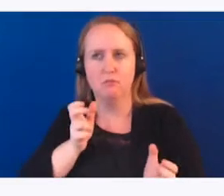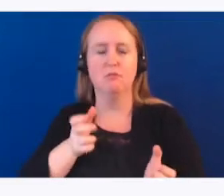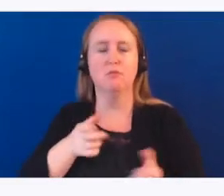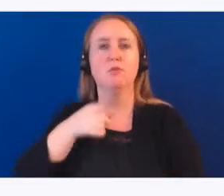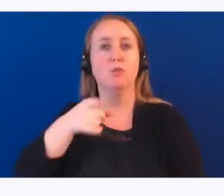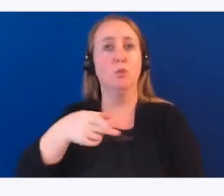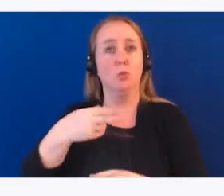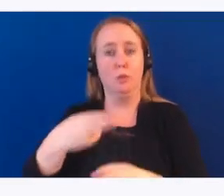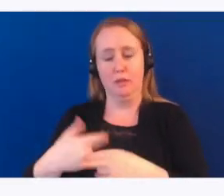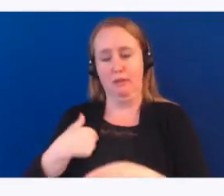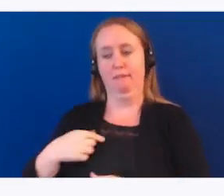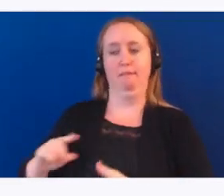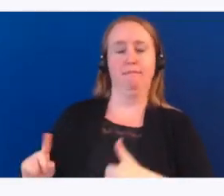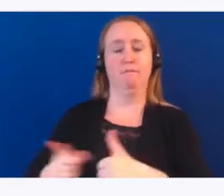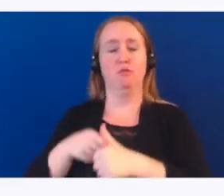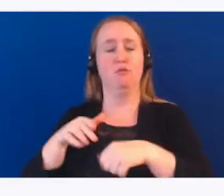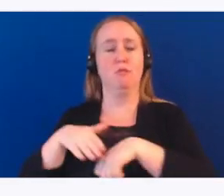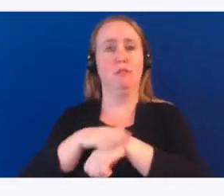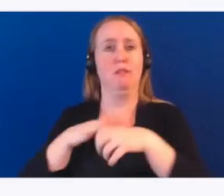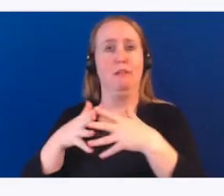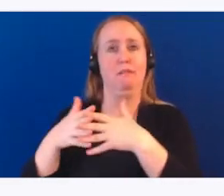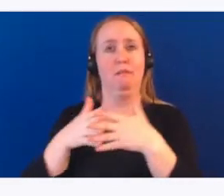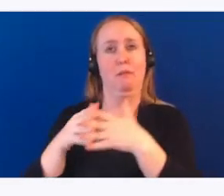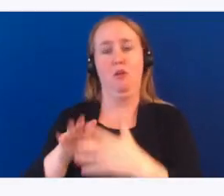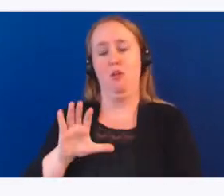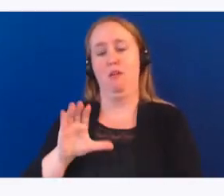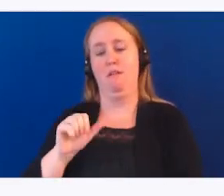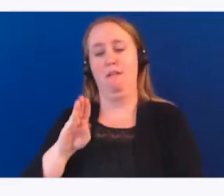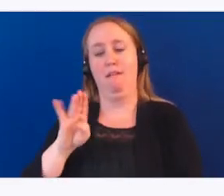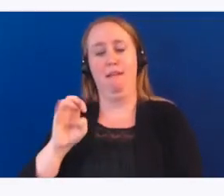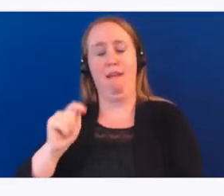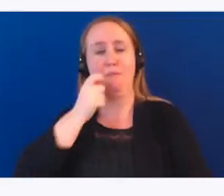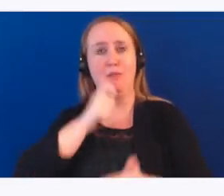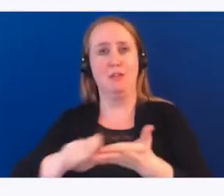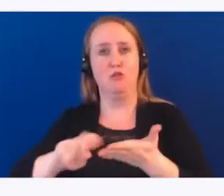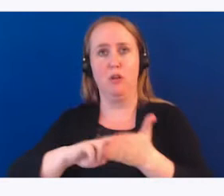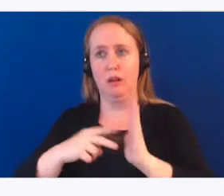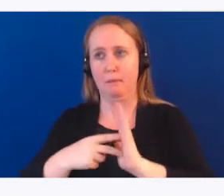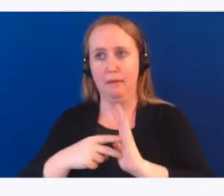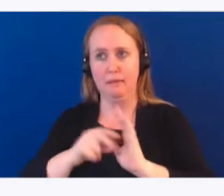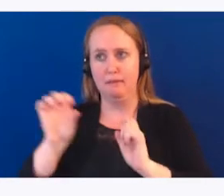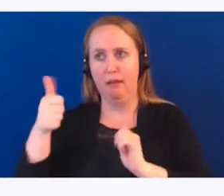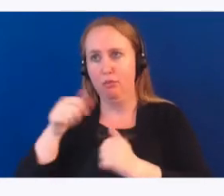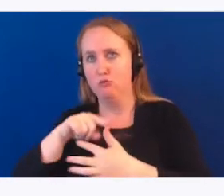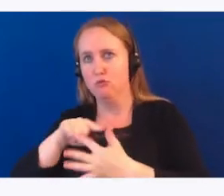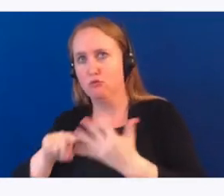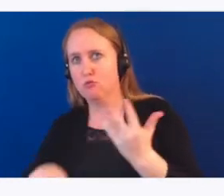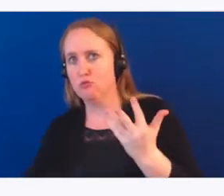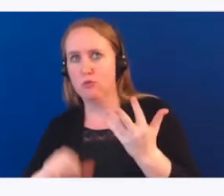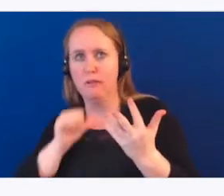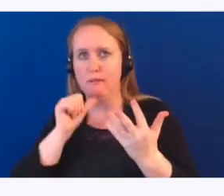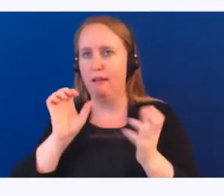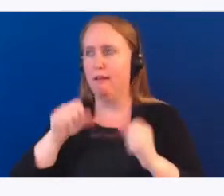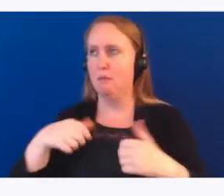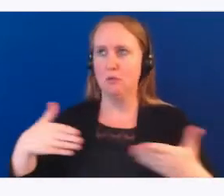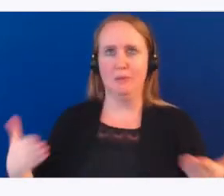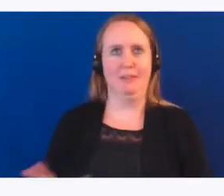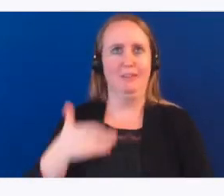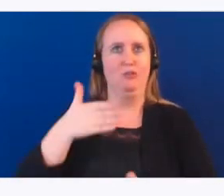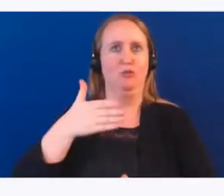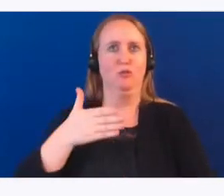I'm the first Native American cabinet secretary. That means no one else has been, you know, had a seat at this table. And